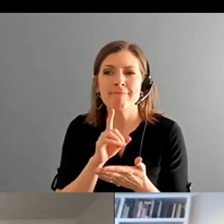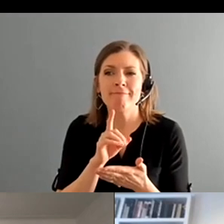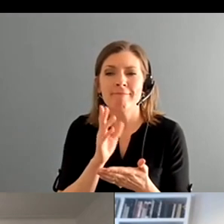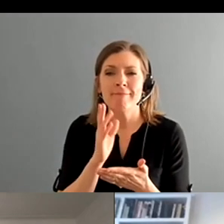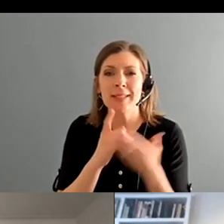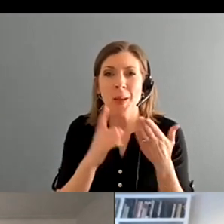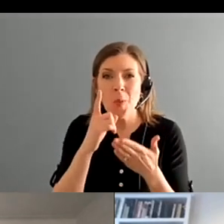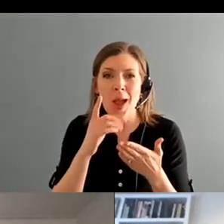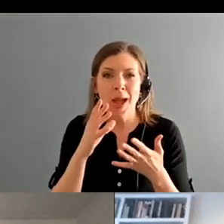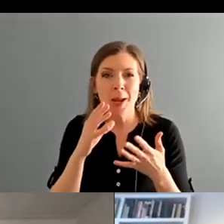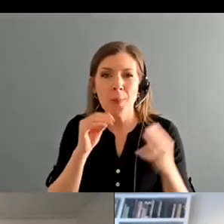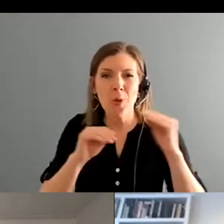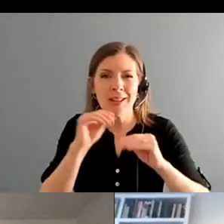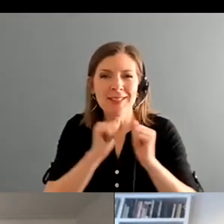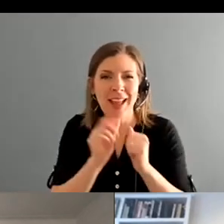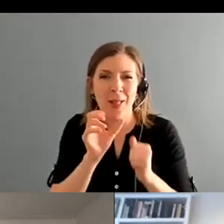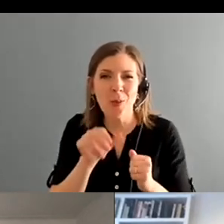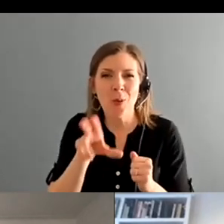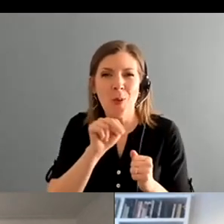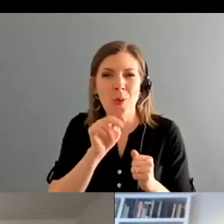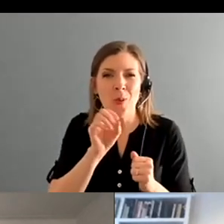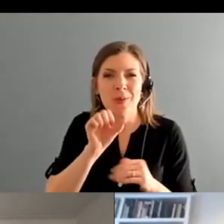someone putting together their own set of